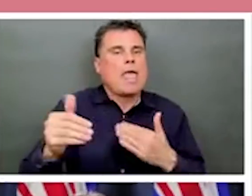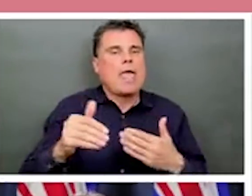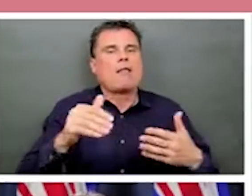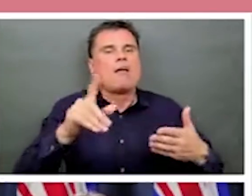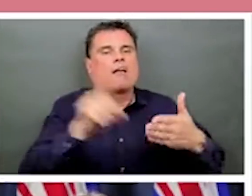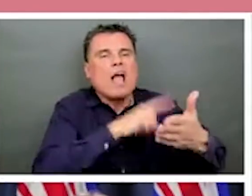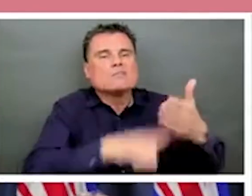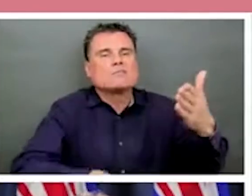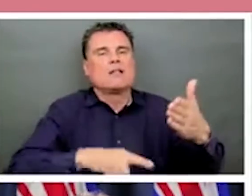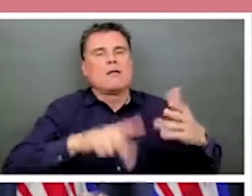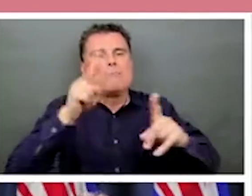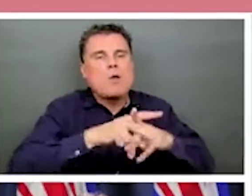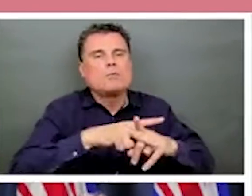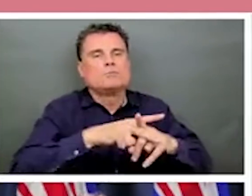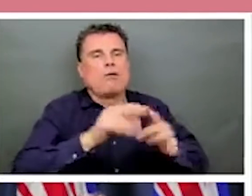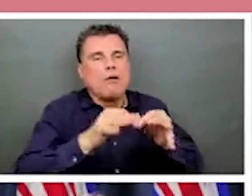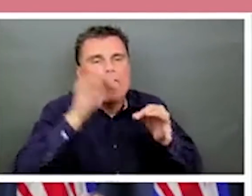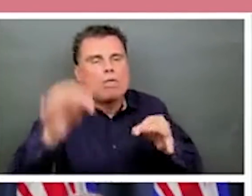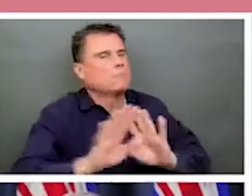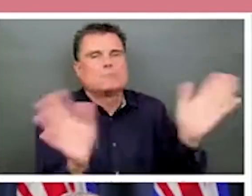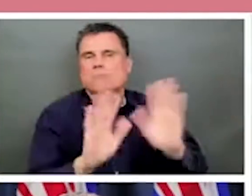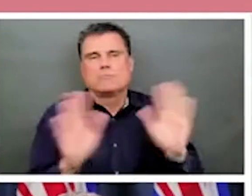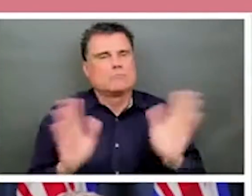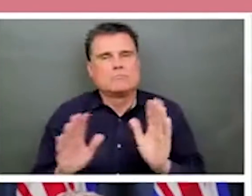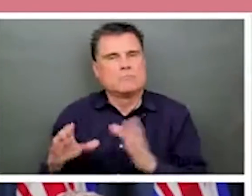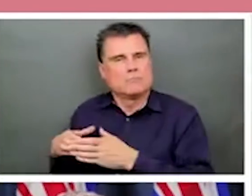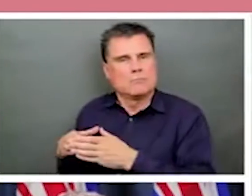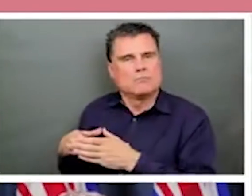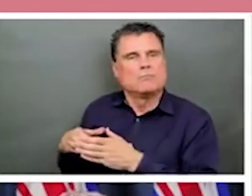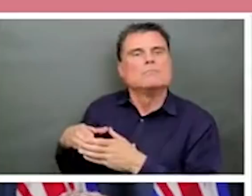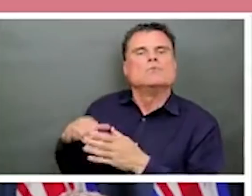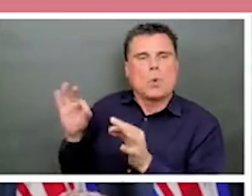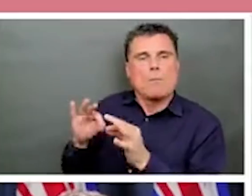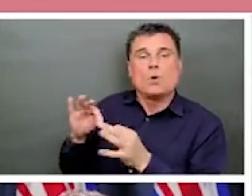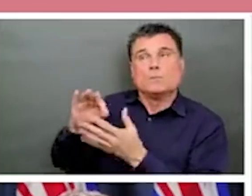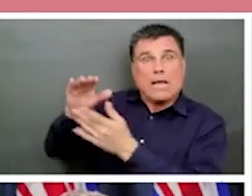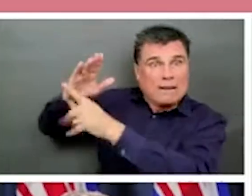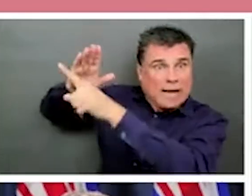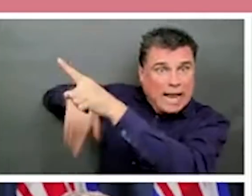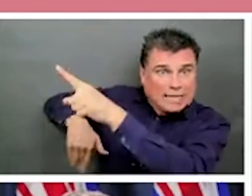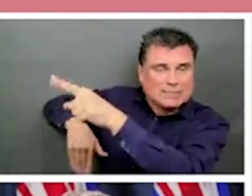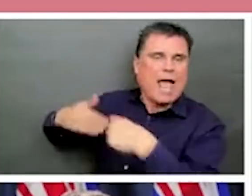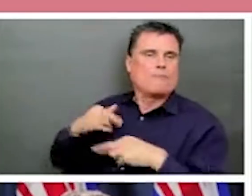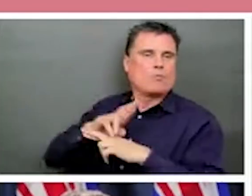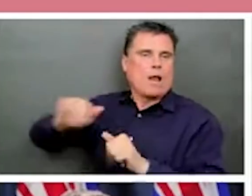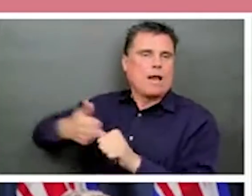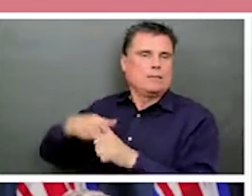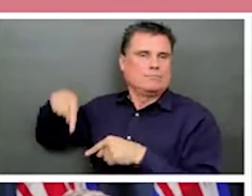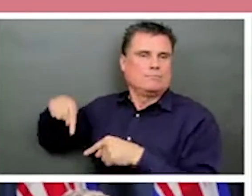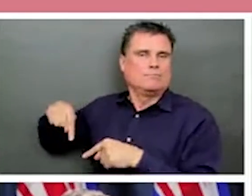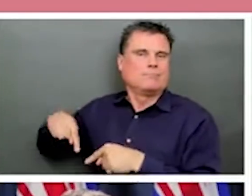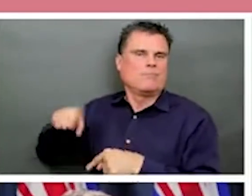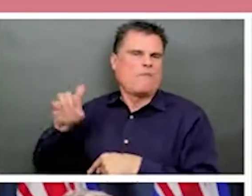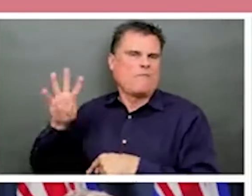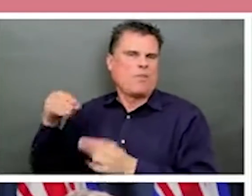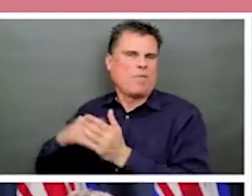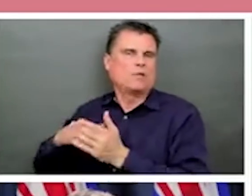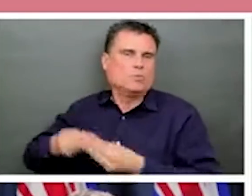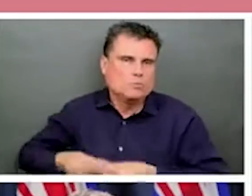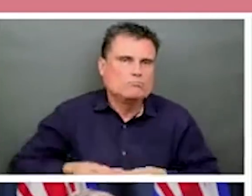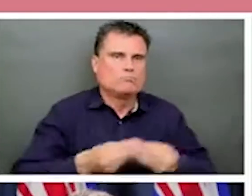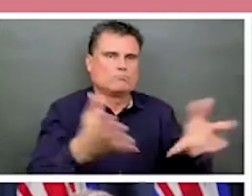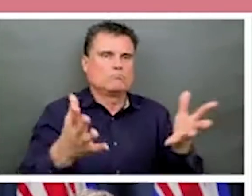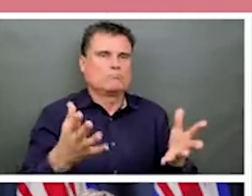planned with our scheduled clinics. The next slide just shows you, you'll